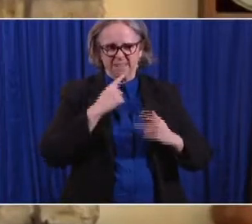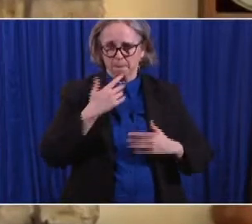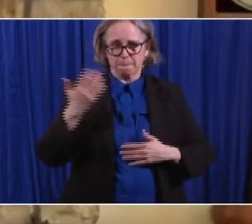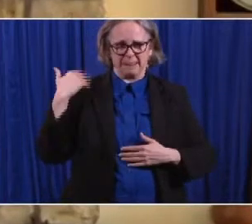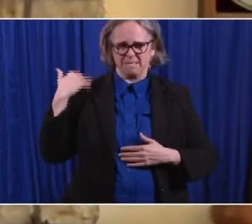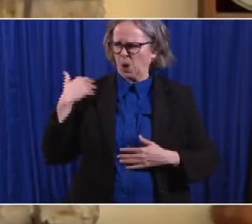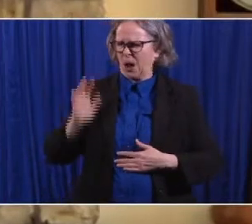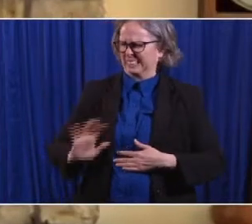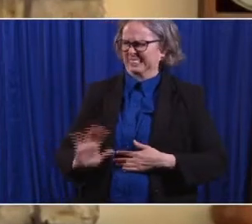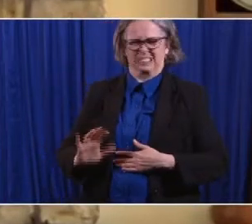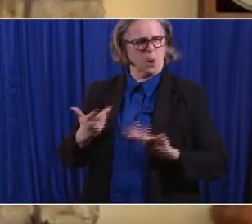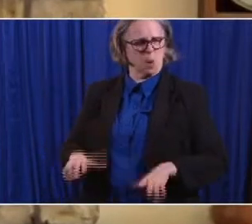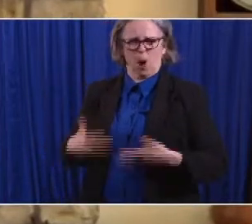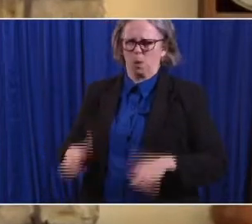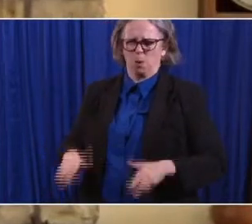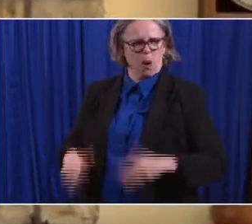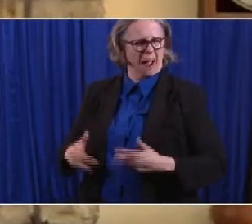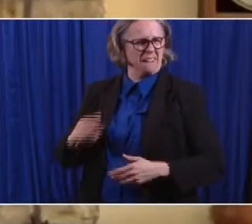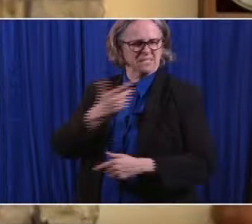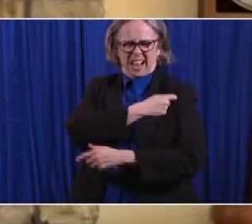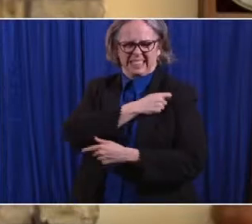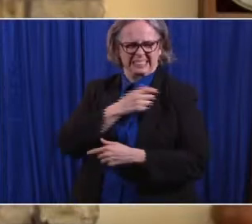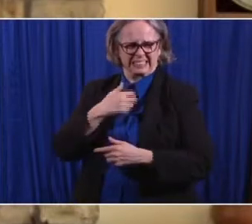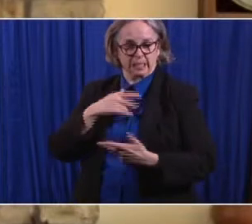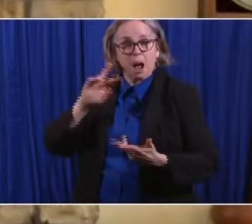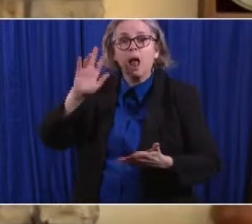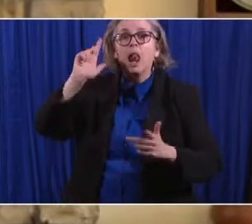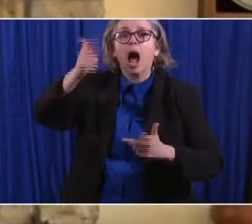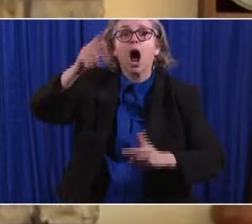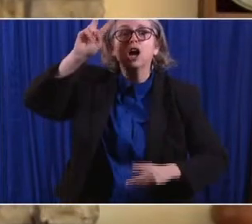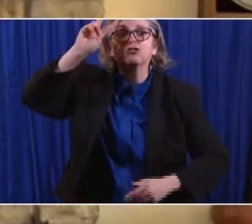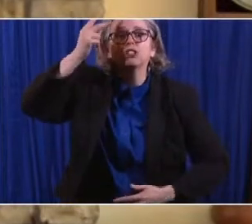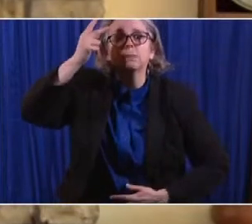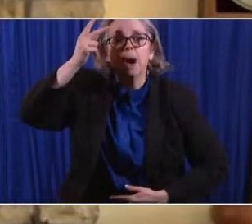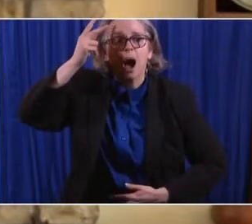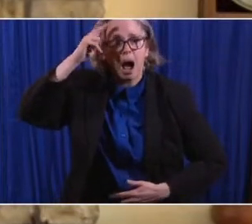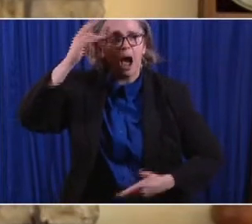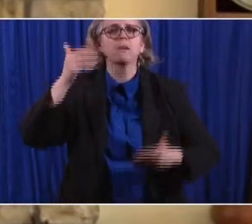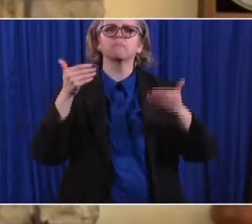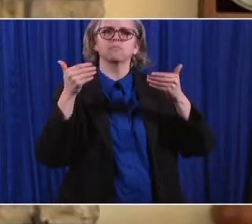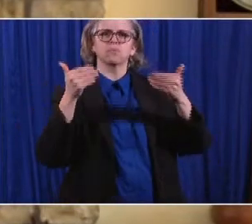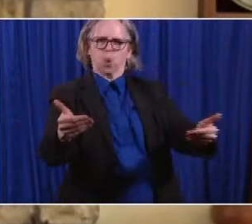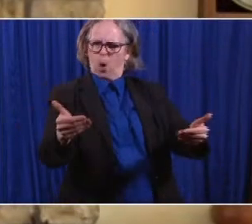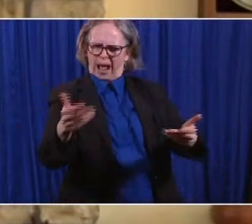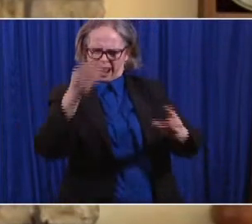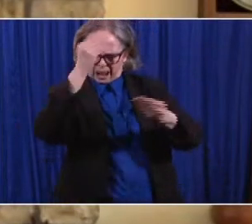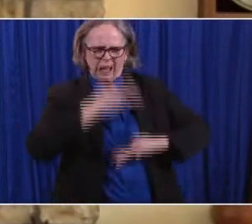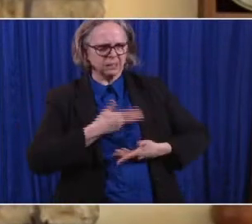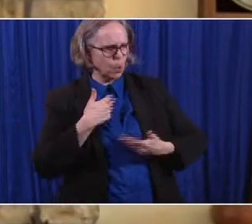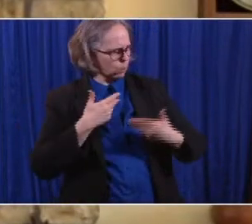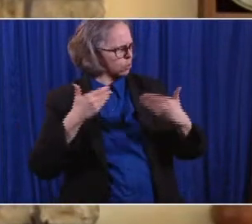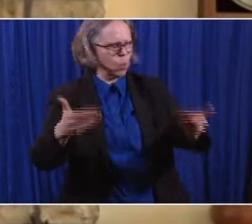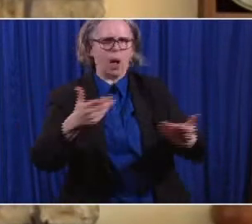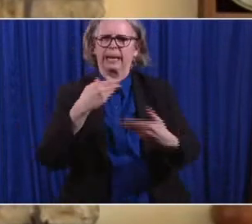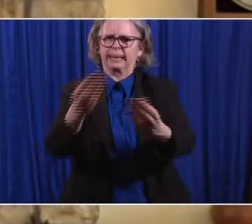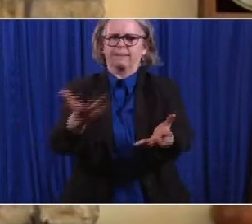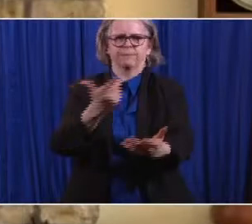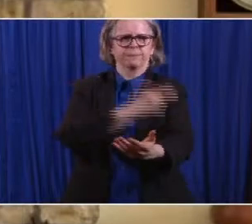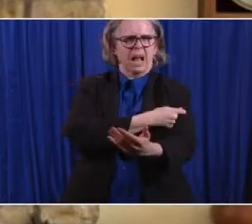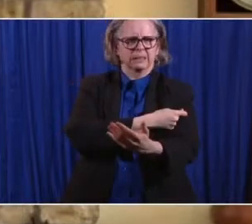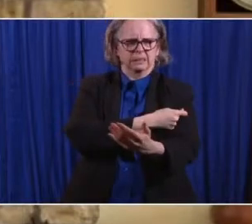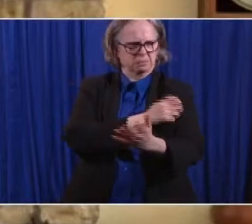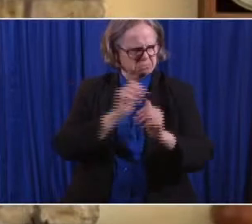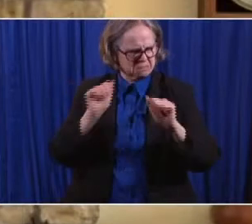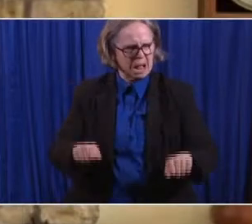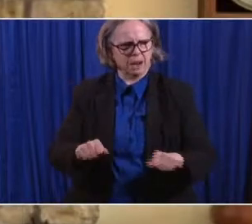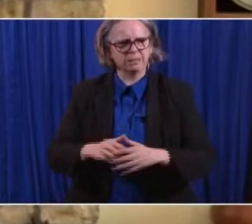no, I don't want it, if they've changed their mind, we would love to have them vaccinated. So this is a program we're proud